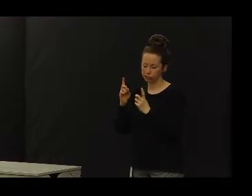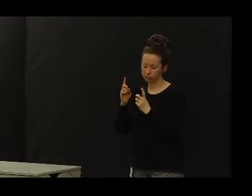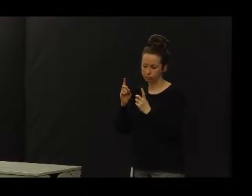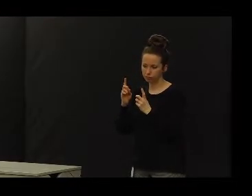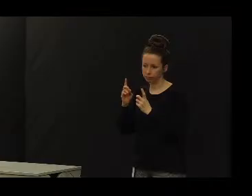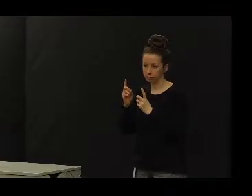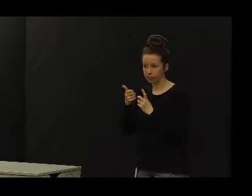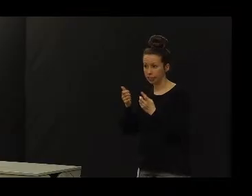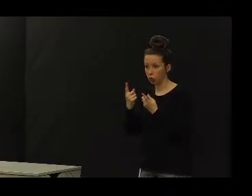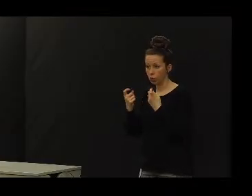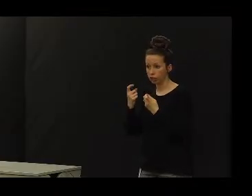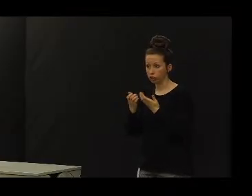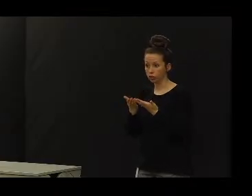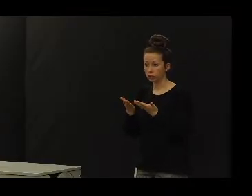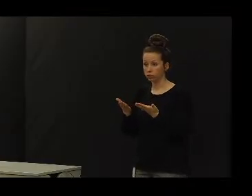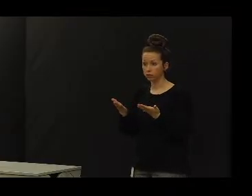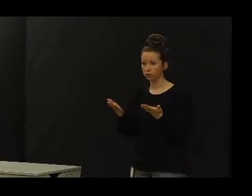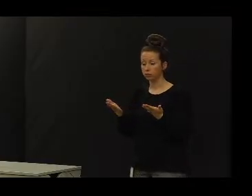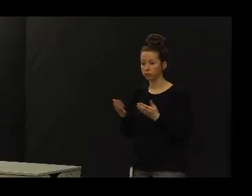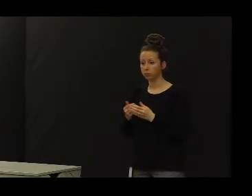Any questions?